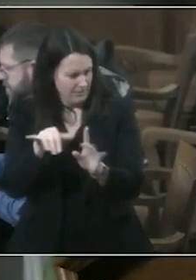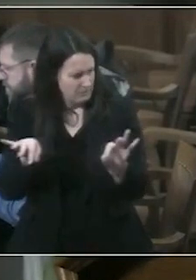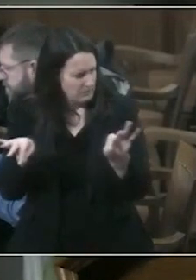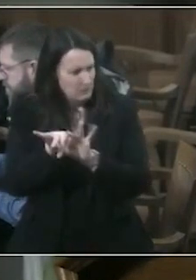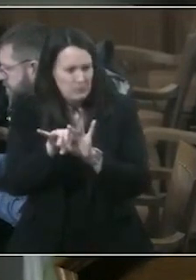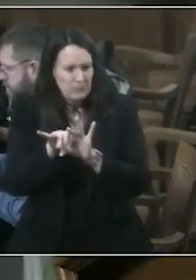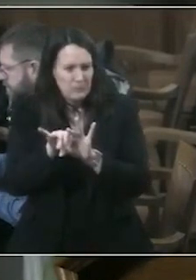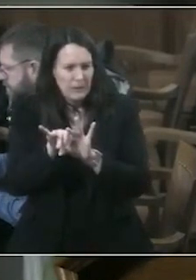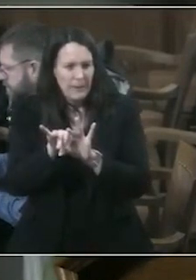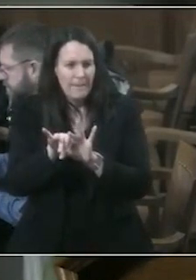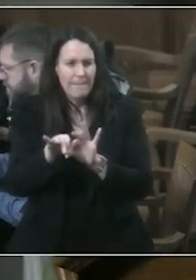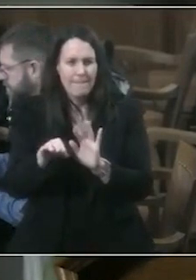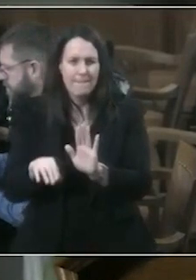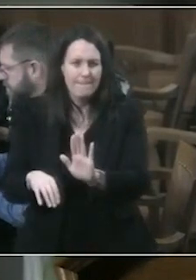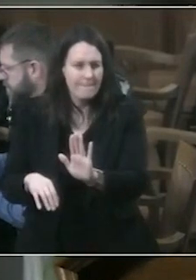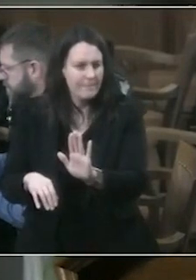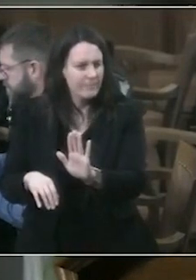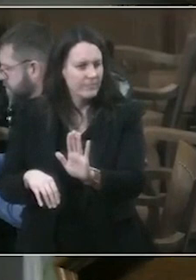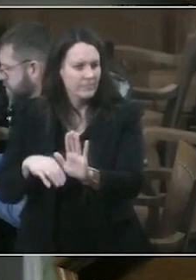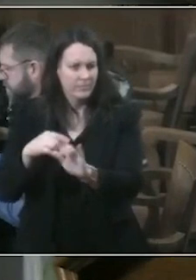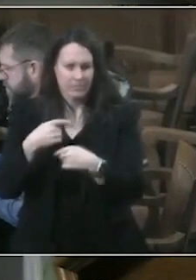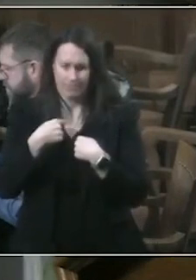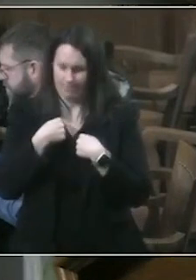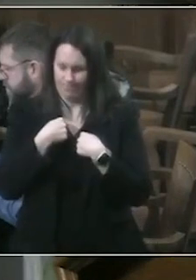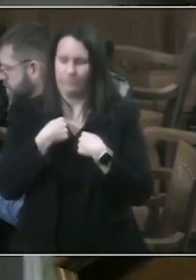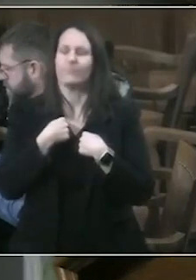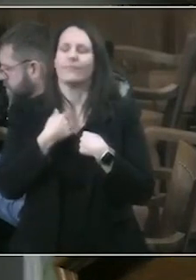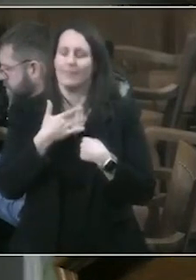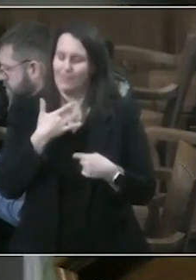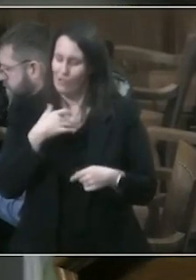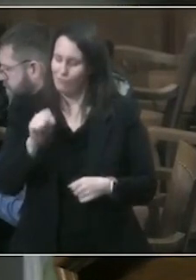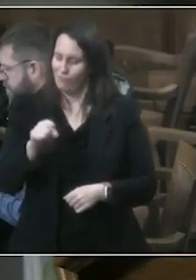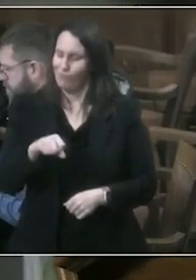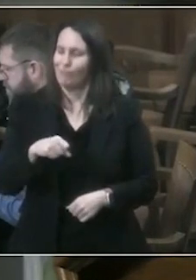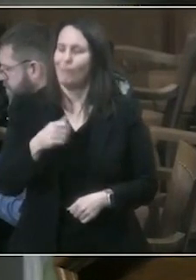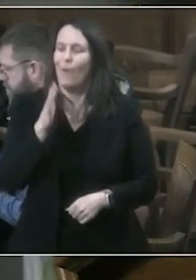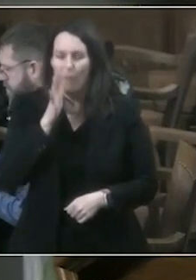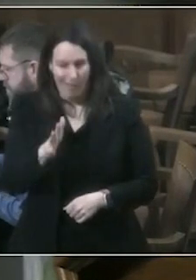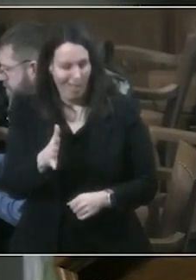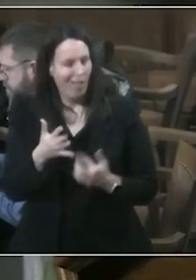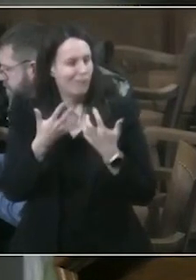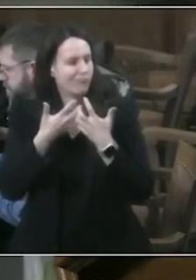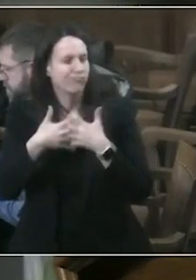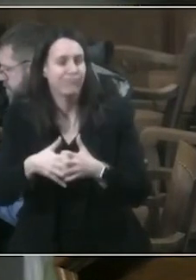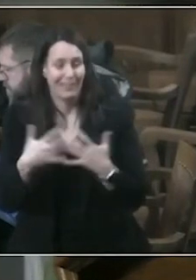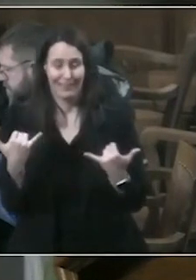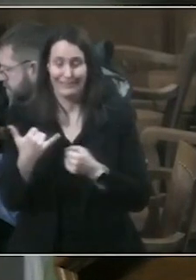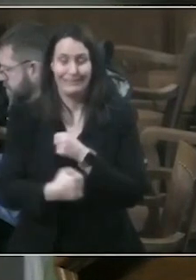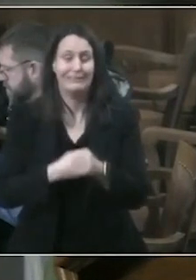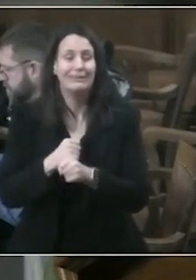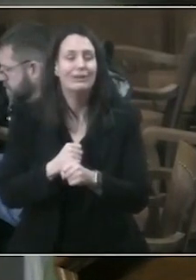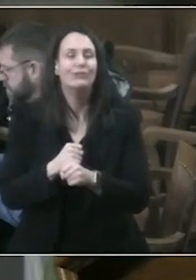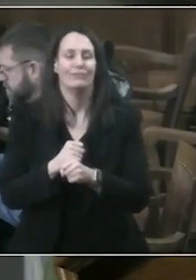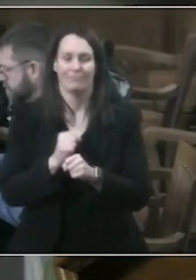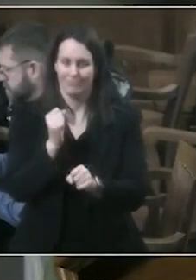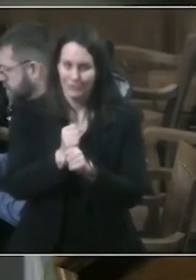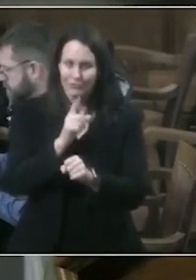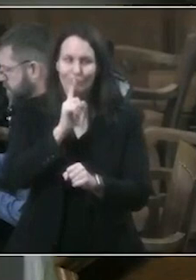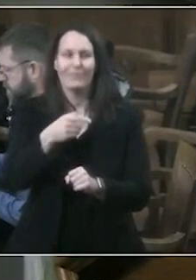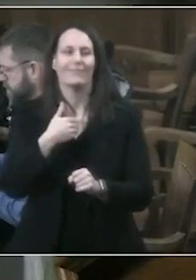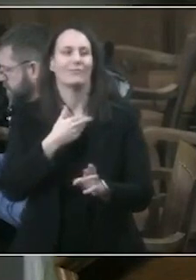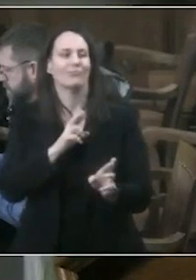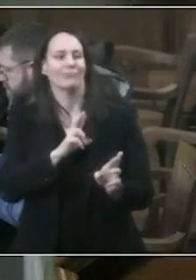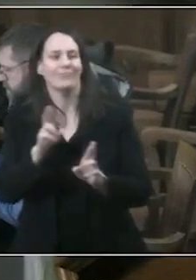never been more hopeful that when Wisconsinites head to the ballot box later this year, they'll be voting under legislative maps that are